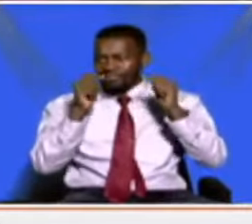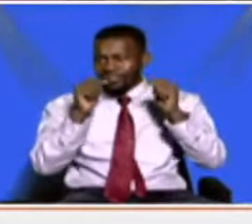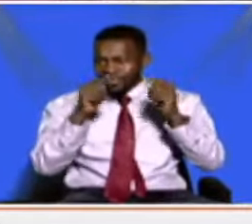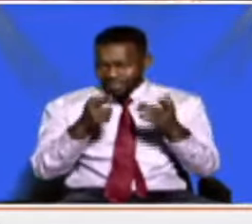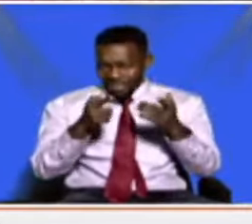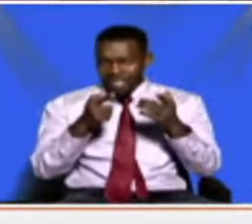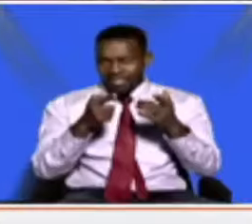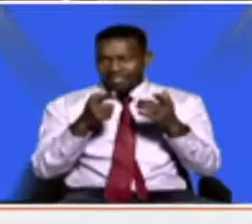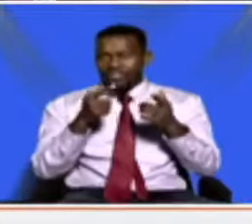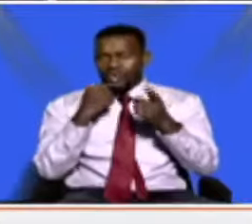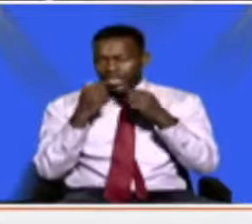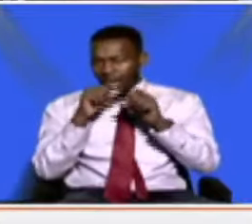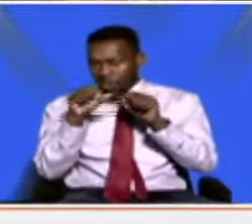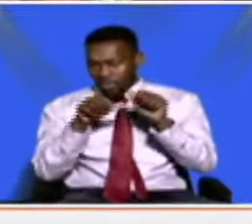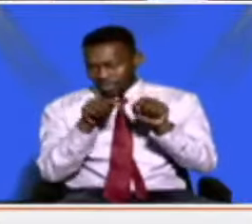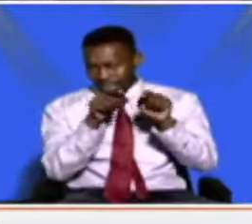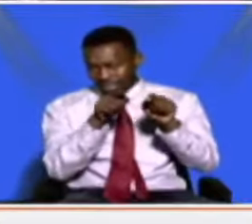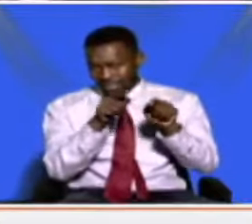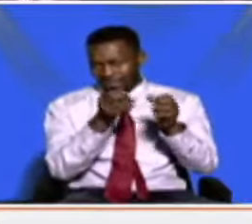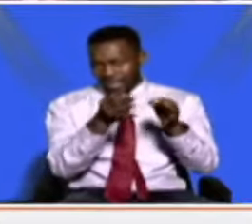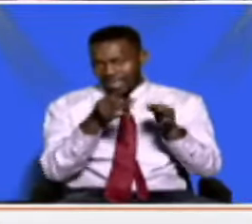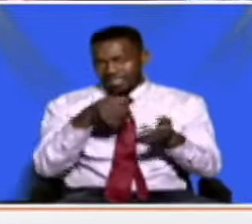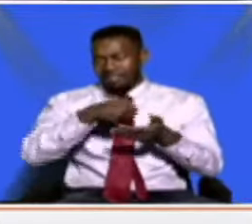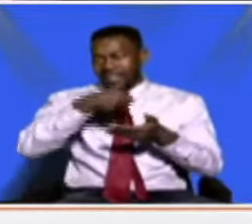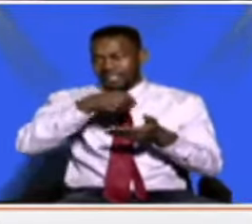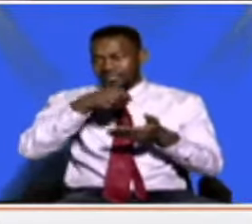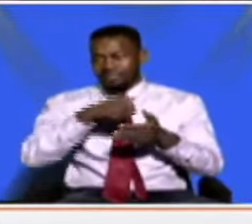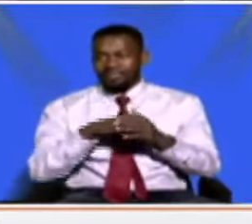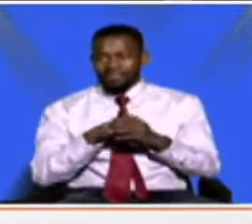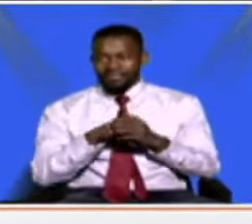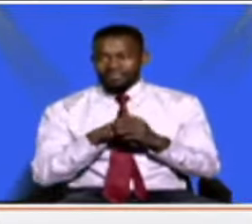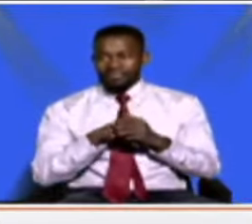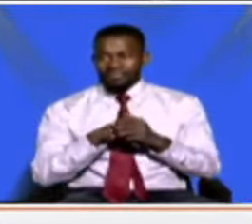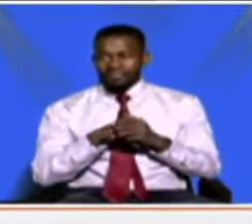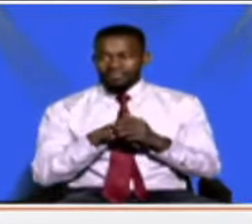church's prayer silence on current issues.